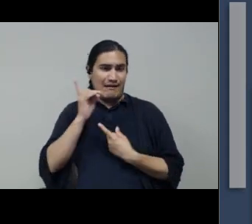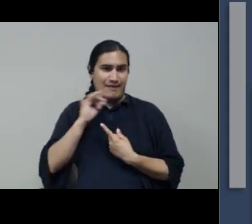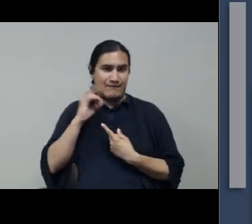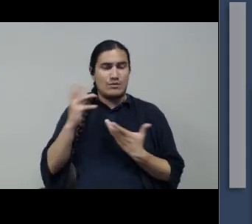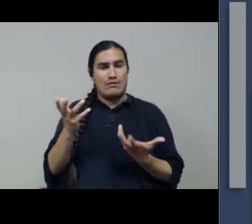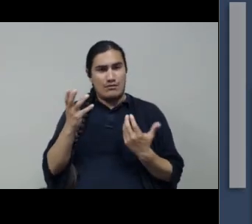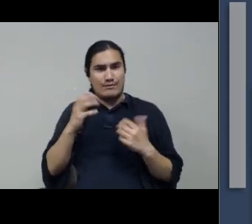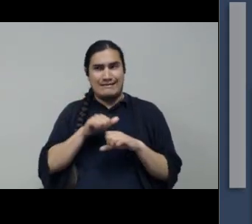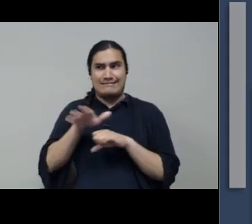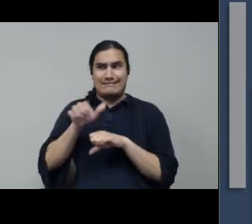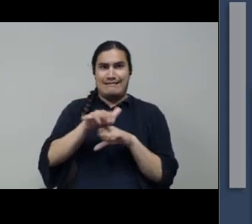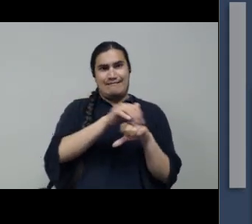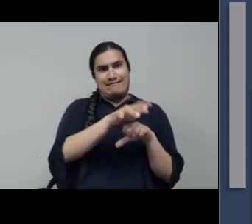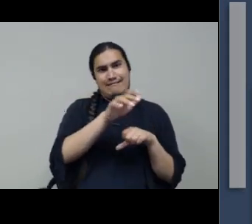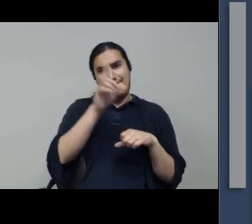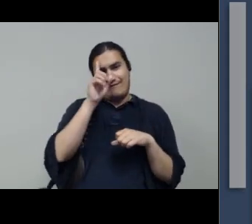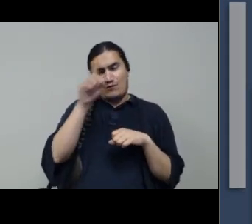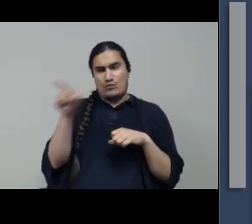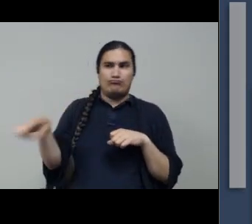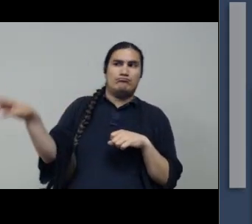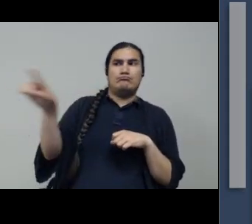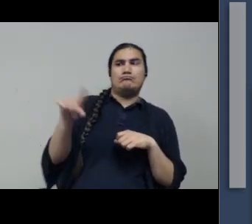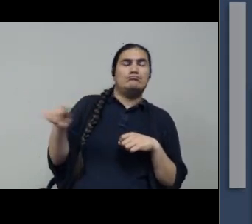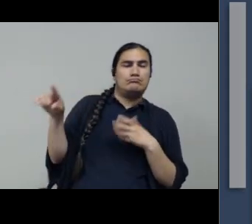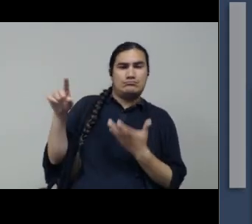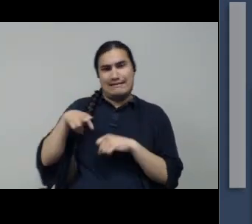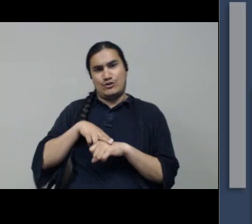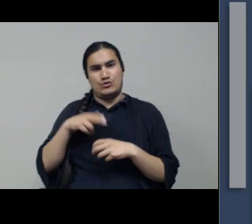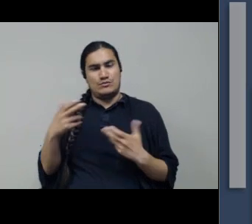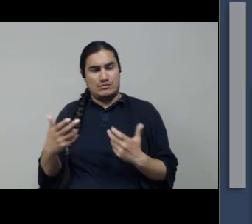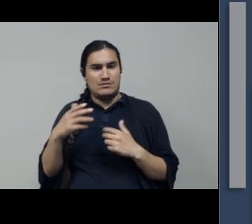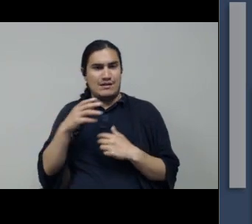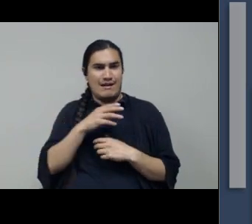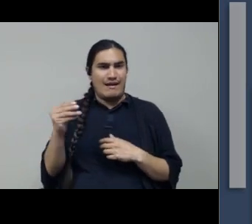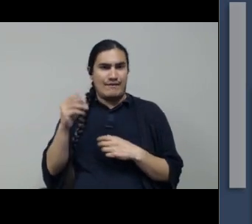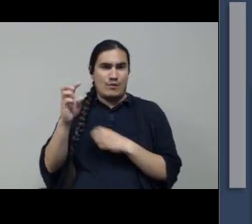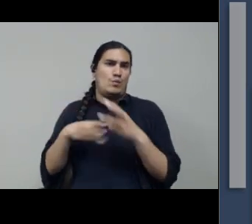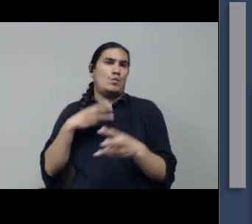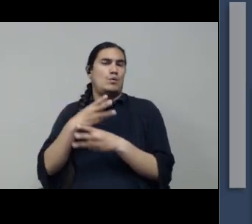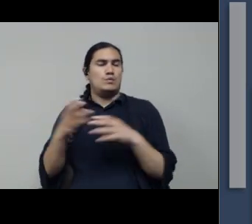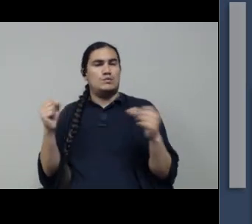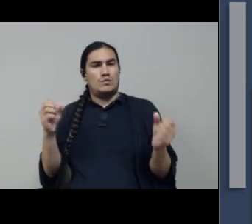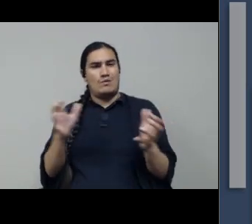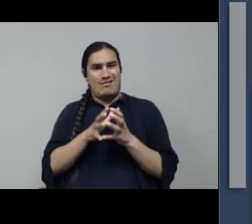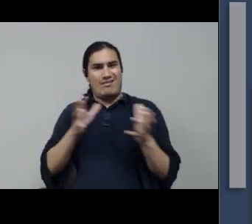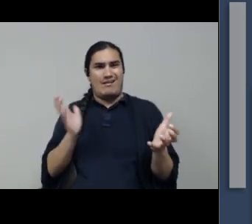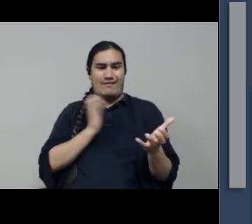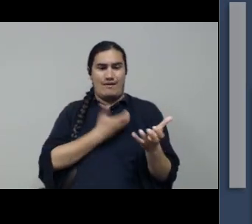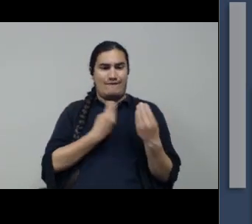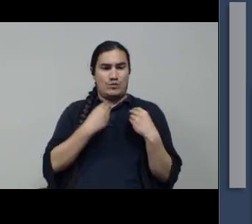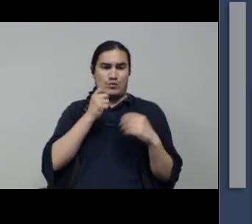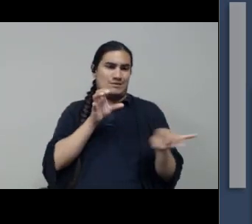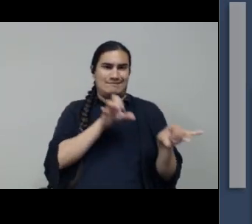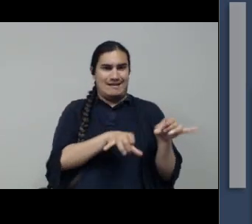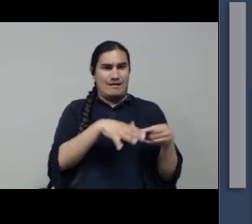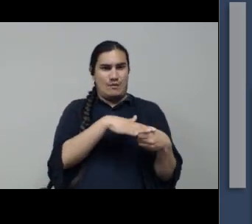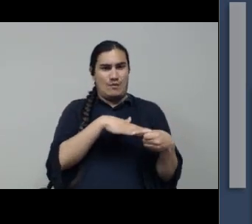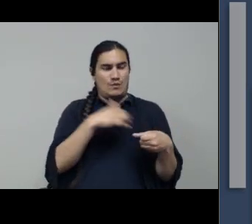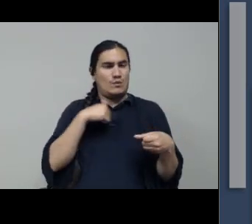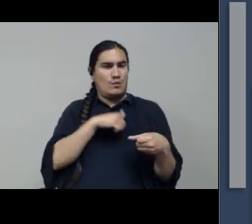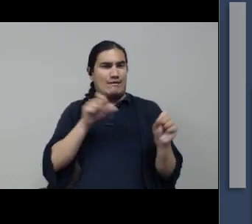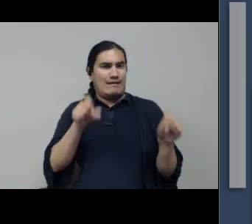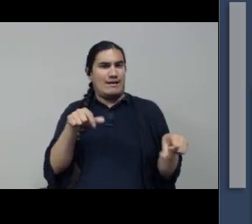being exported out for the rest of the nation and the world. So a lot of these foods don't stay here locally. So what can we